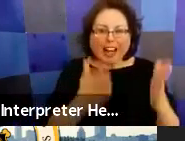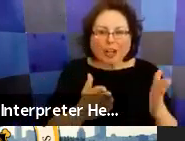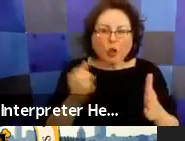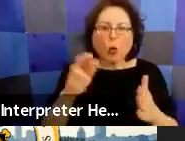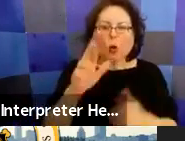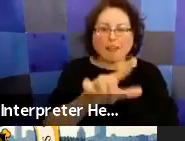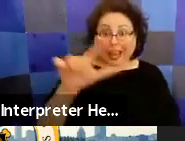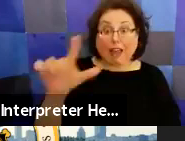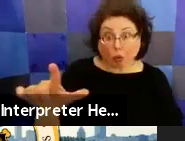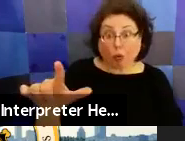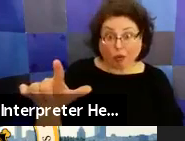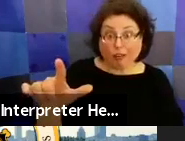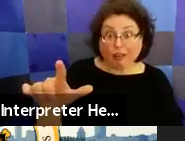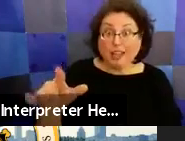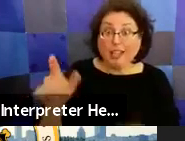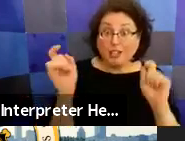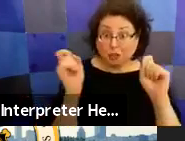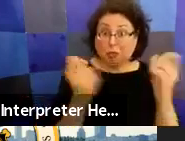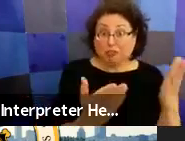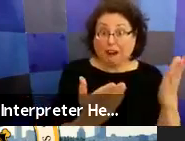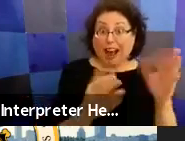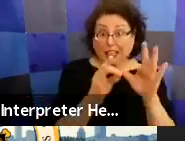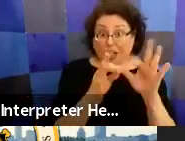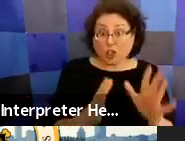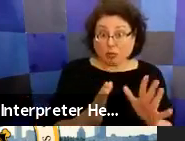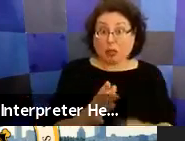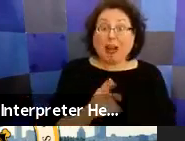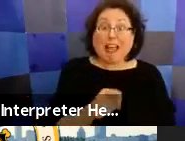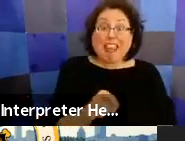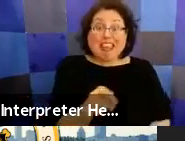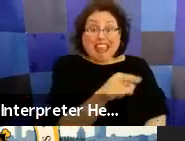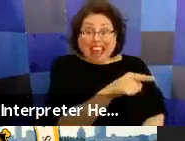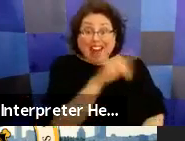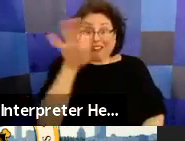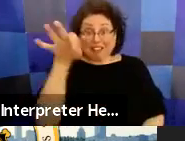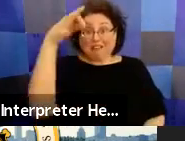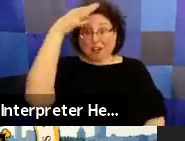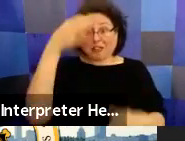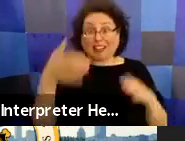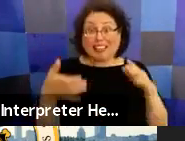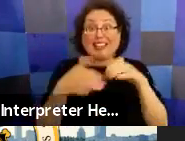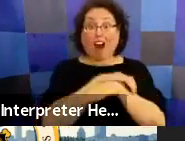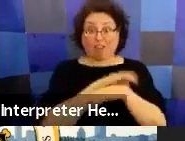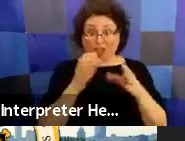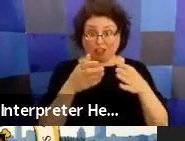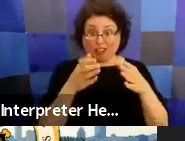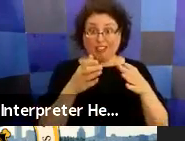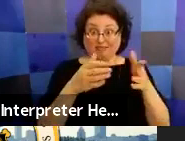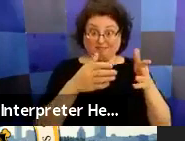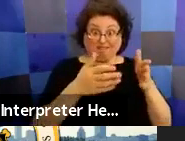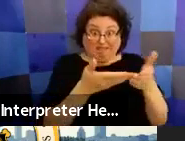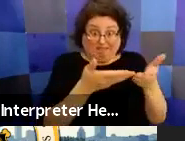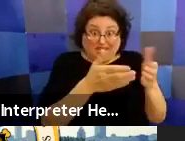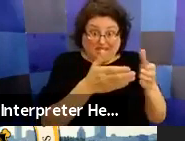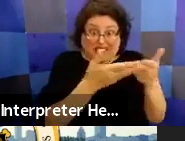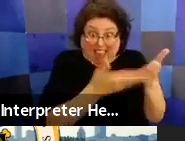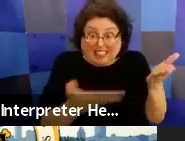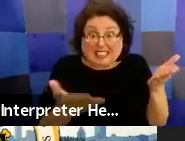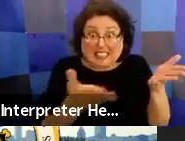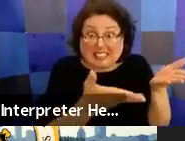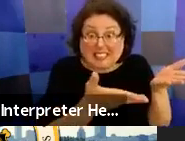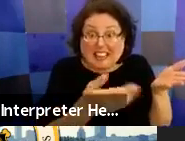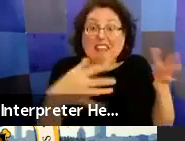to, you know, provide the interpreter, because they are the federally covered entity, right? They are the entity that's receiving